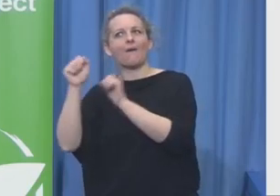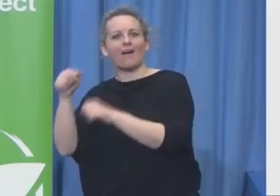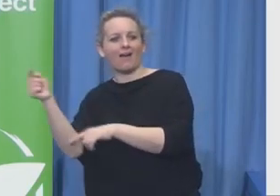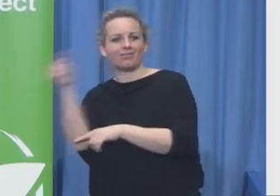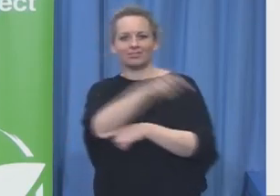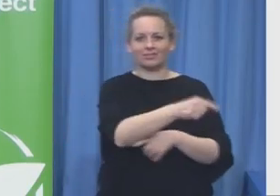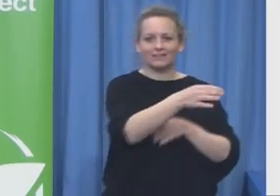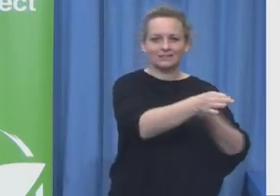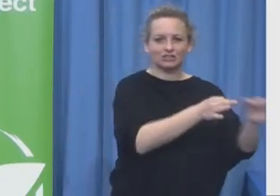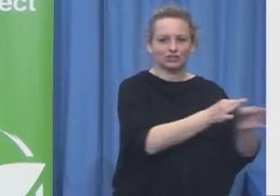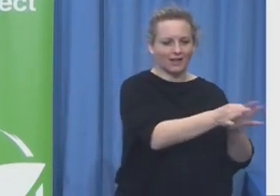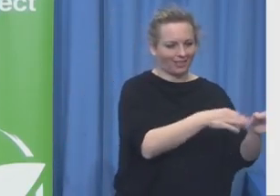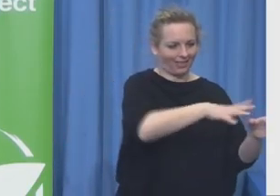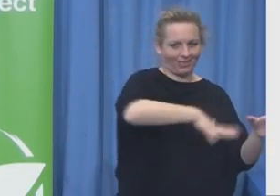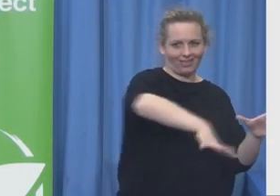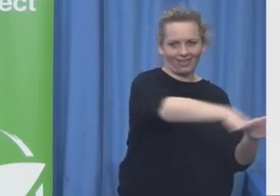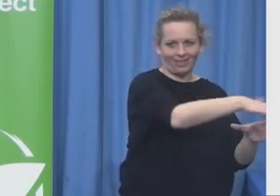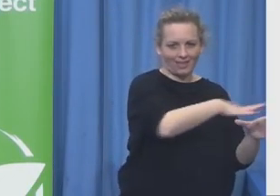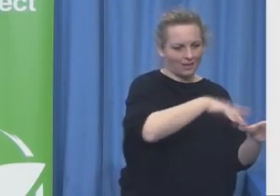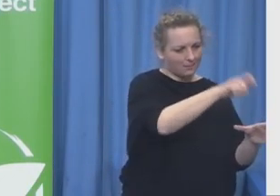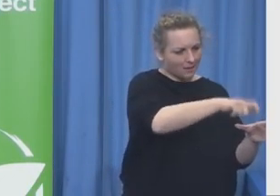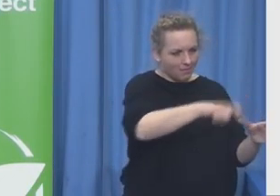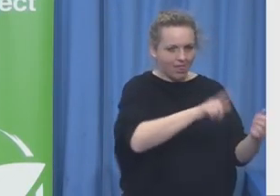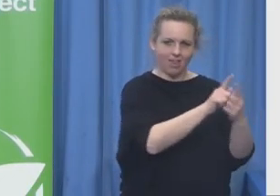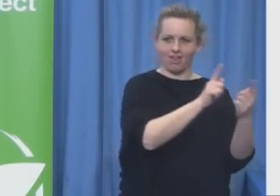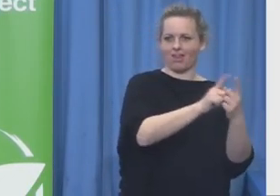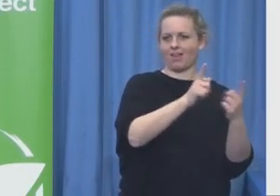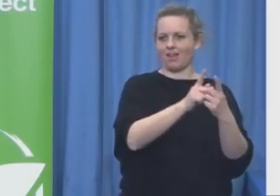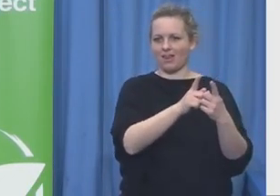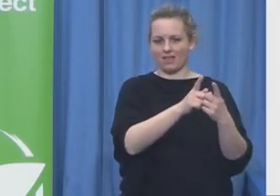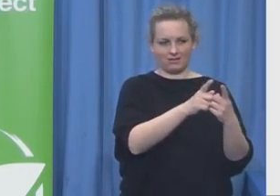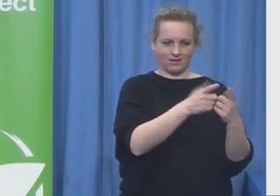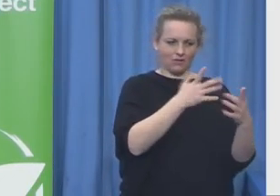they approached in an effort to form relationships with.